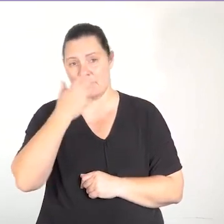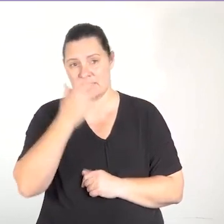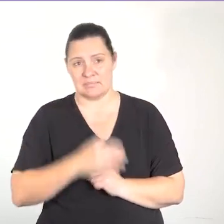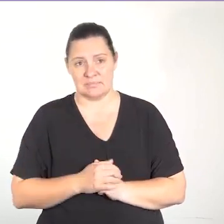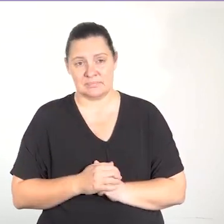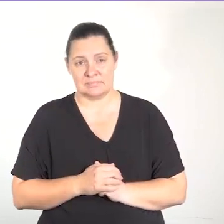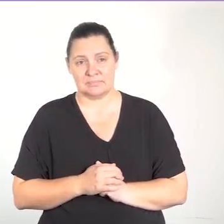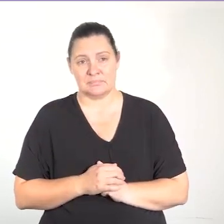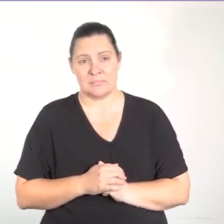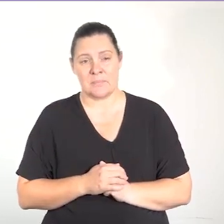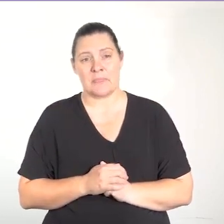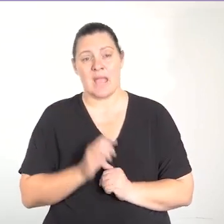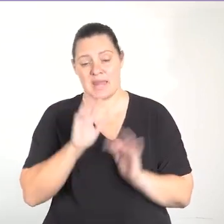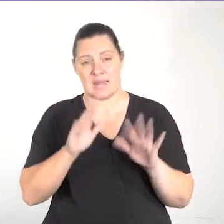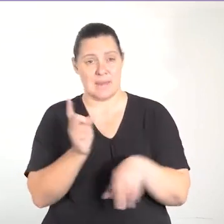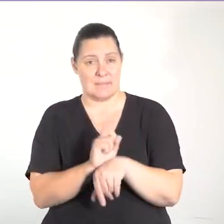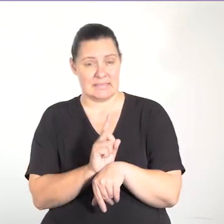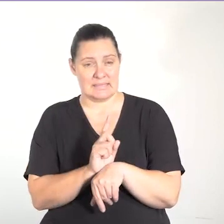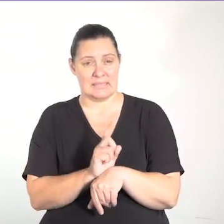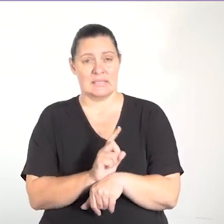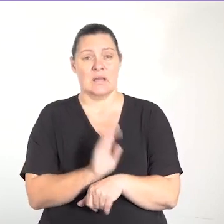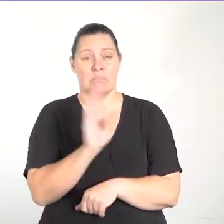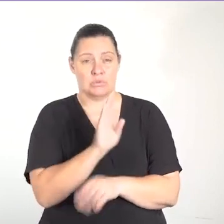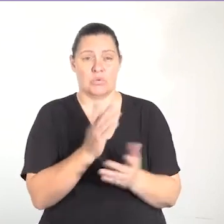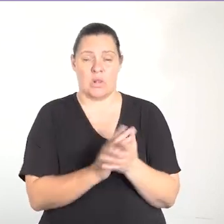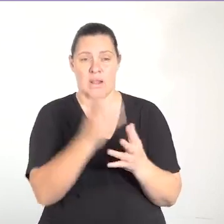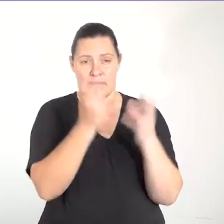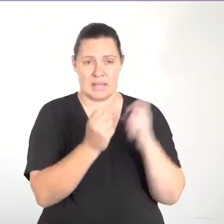72 apples. So this means that in 9 minutes,